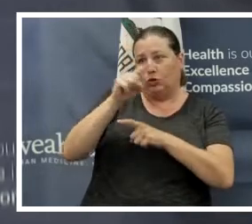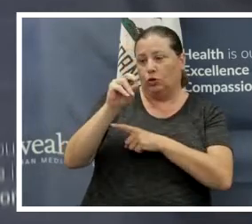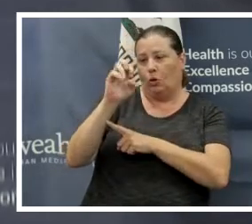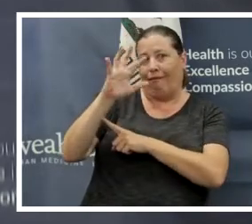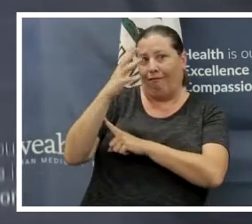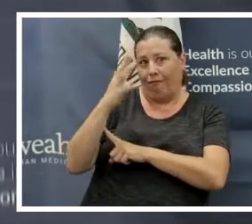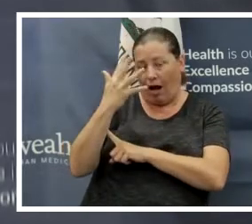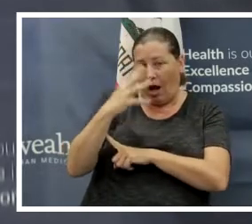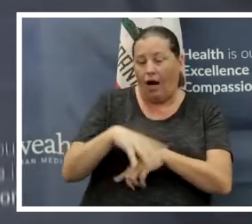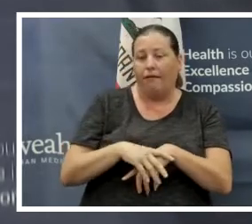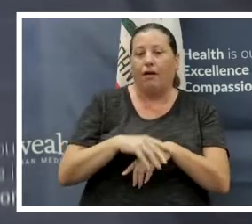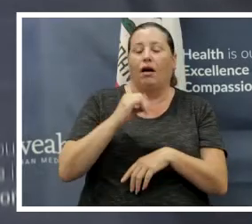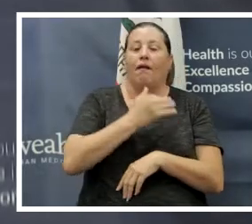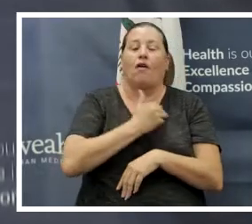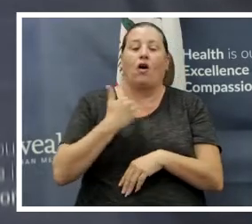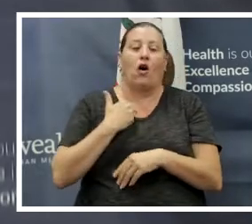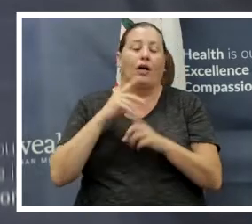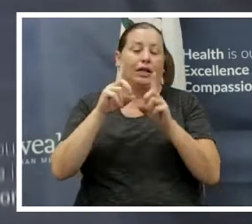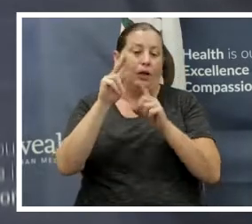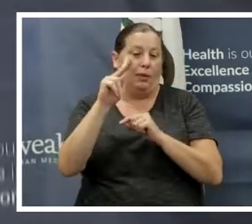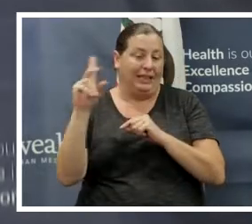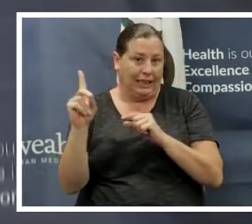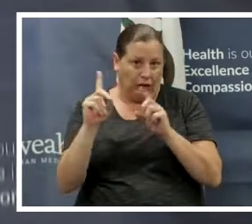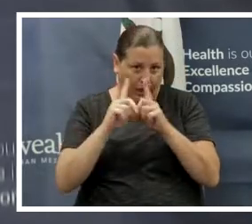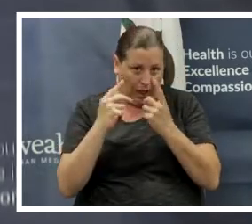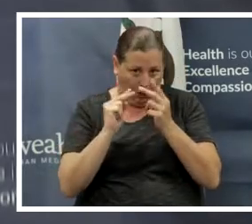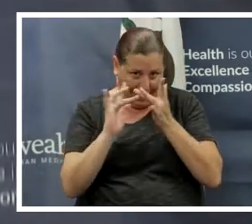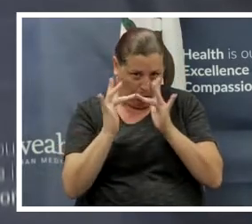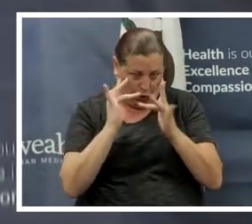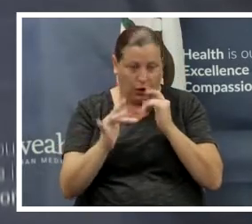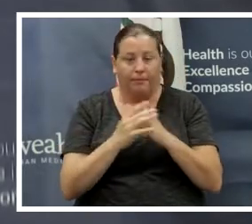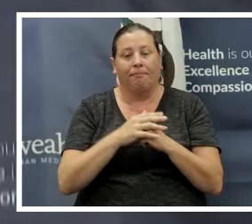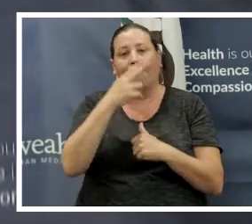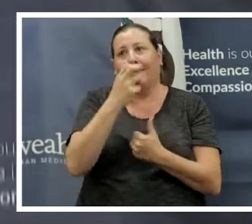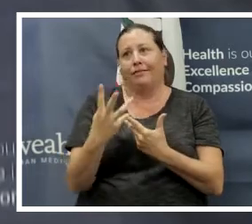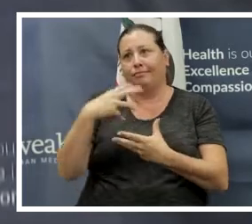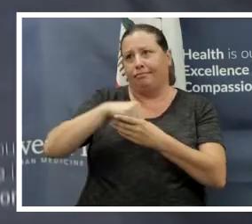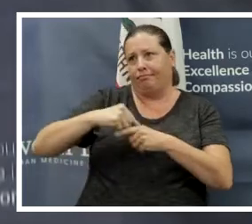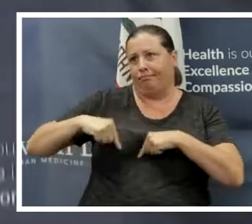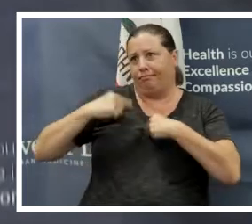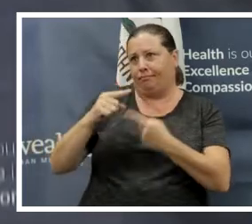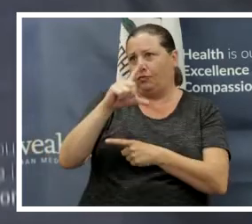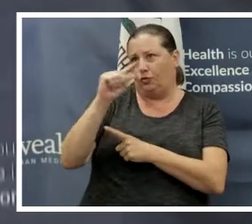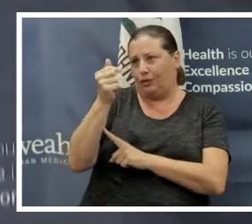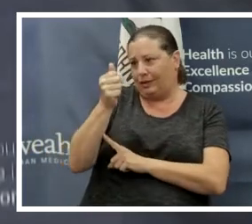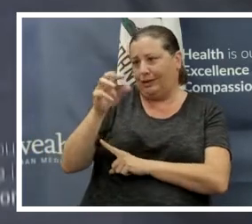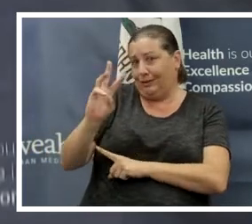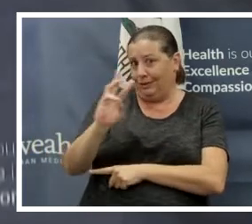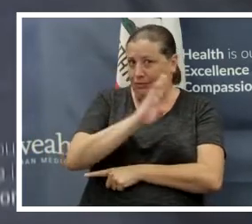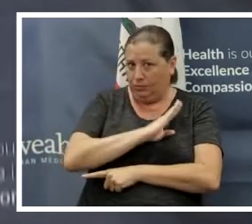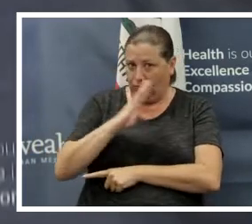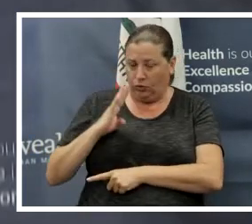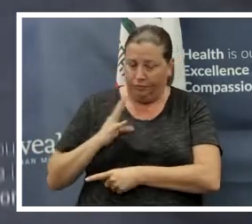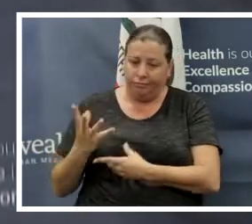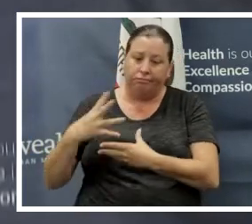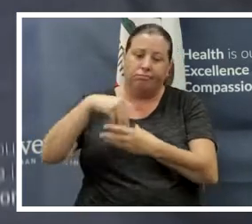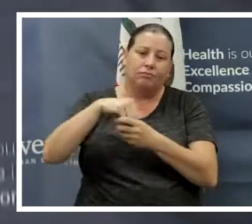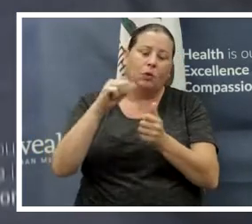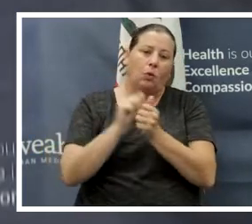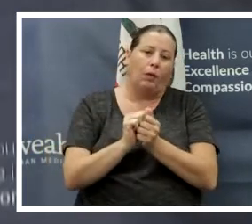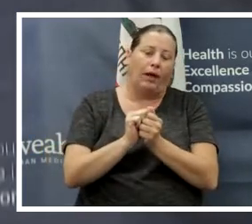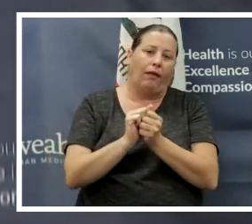since December of 2016. He's active on several board committees, which include audit and